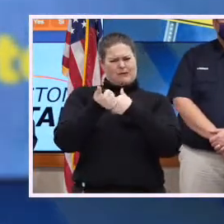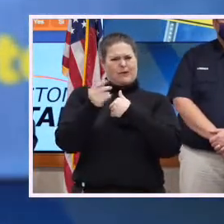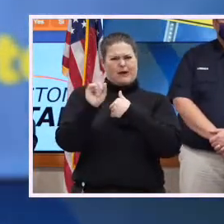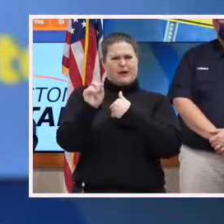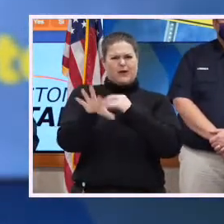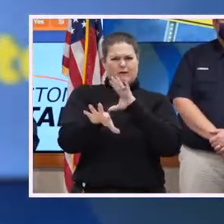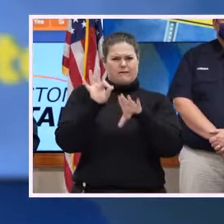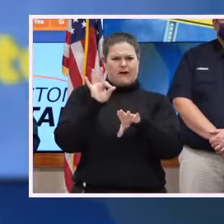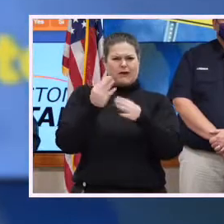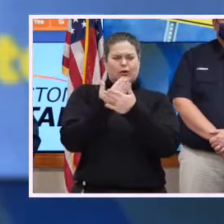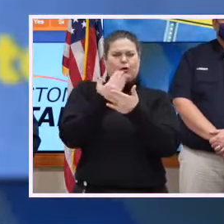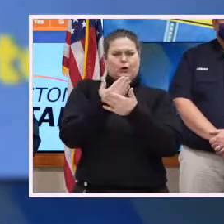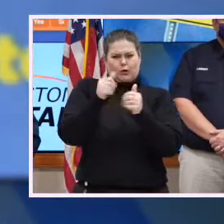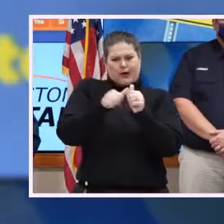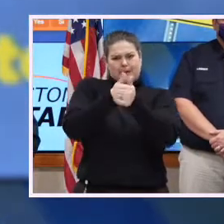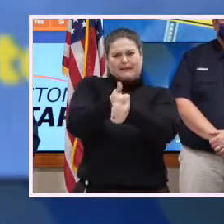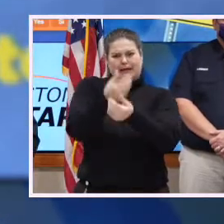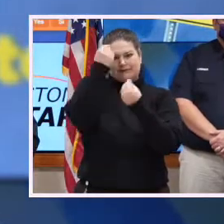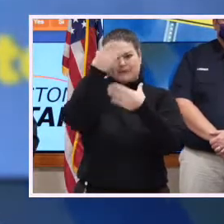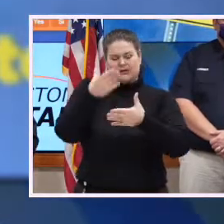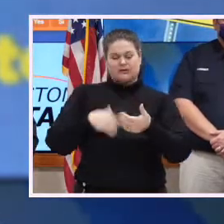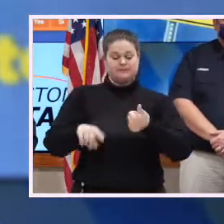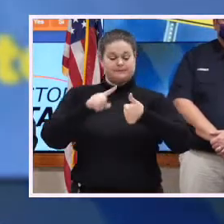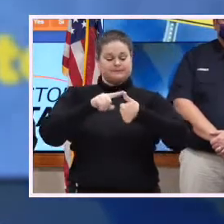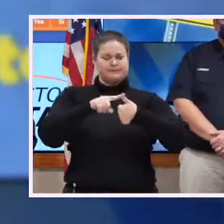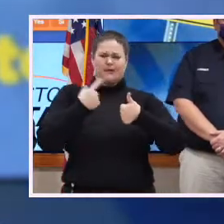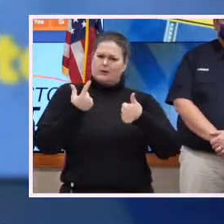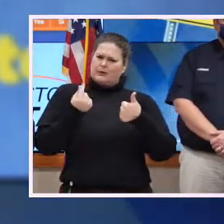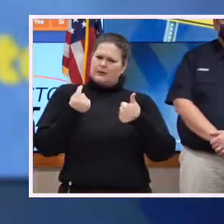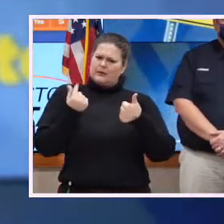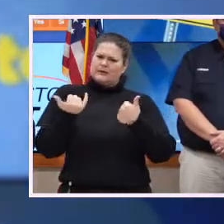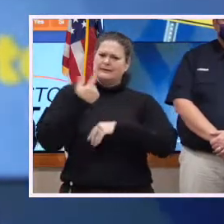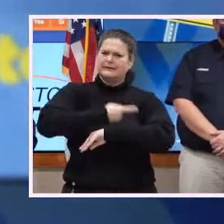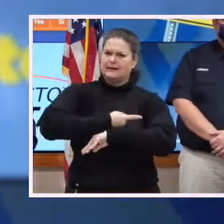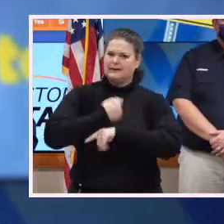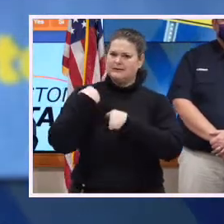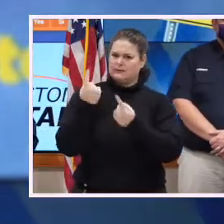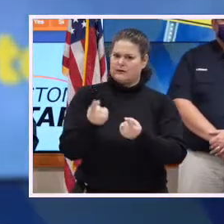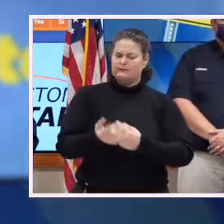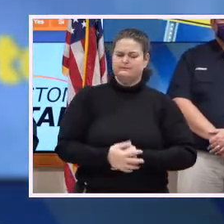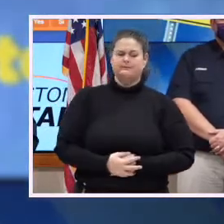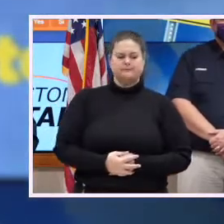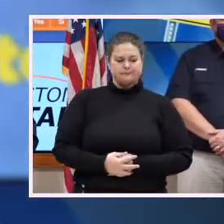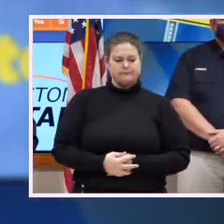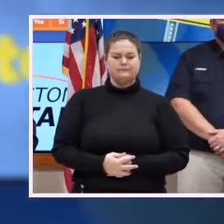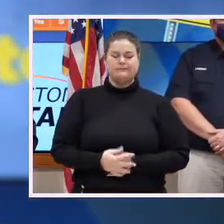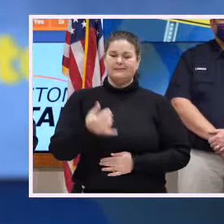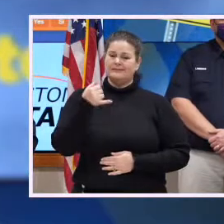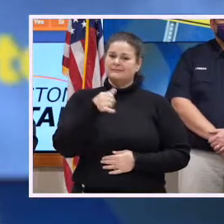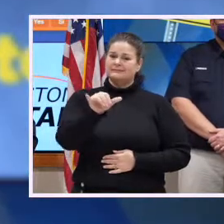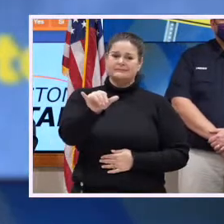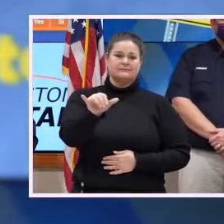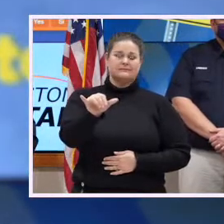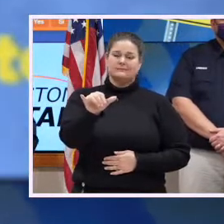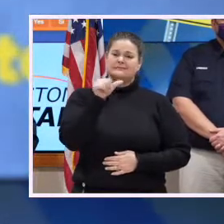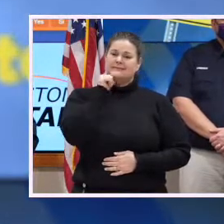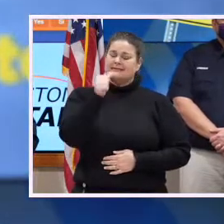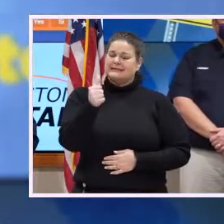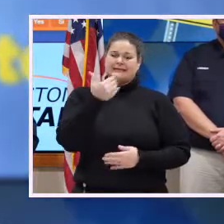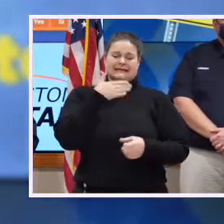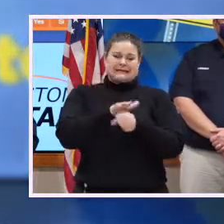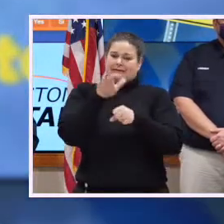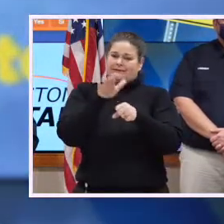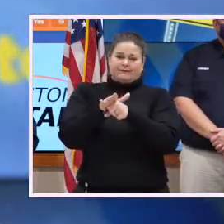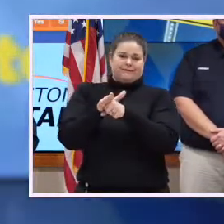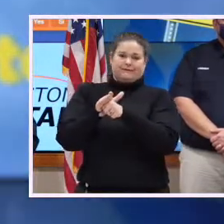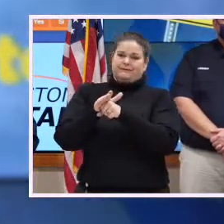as we get it. So number one, what have we been doing today? So we still don't have sufficient generation